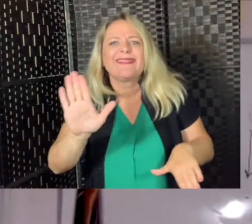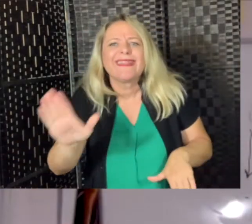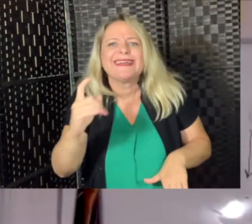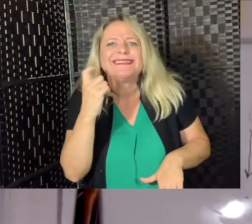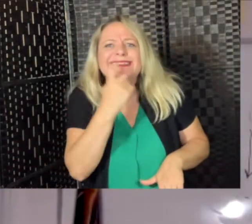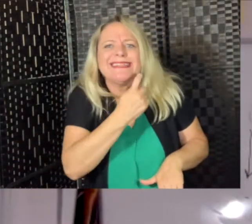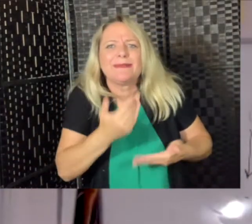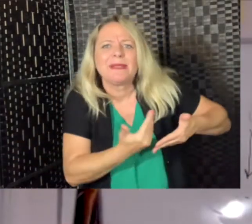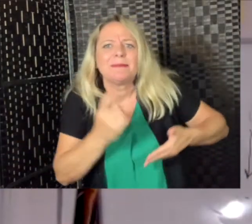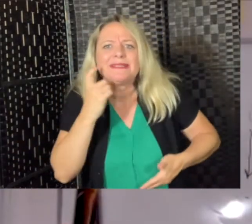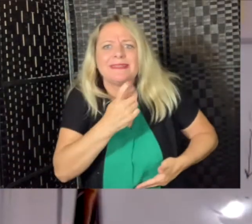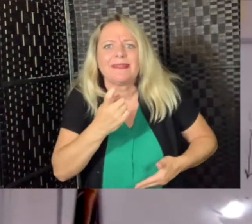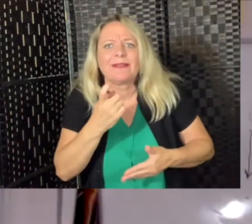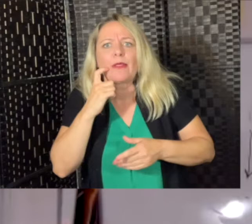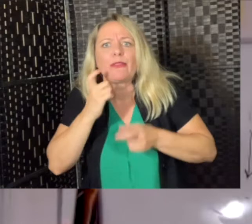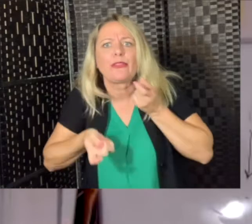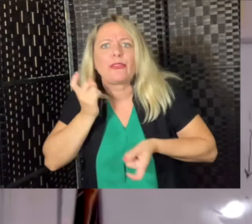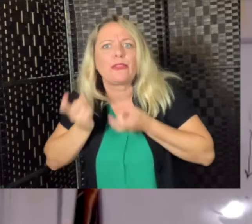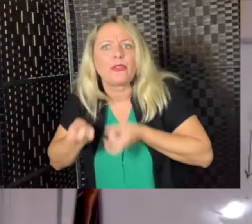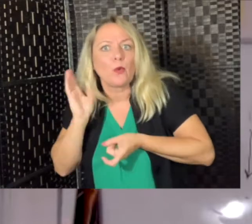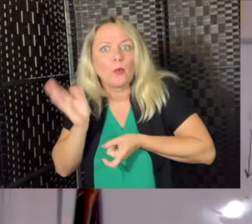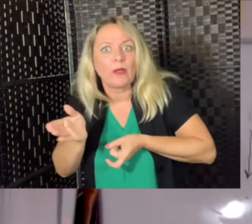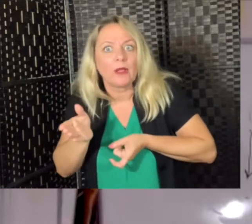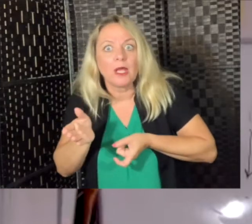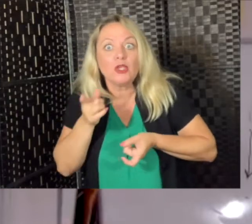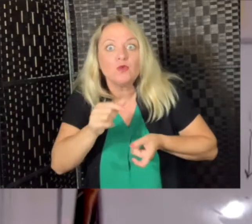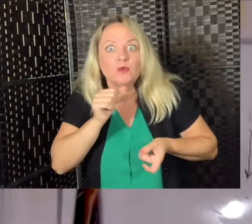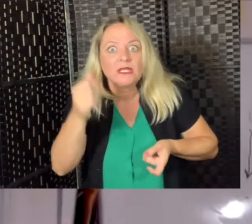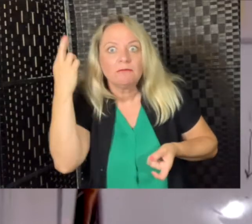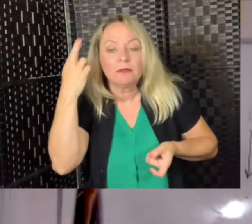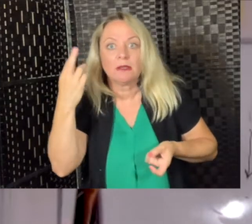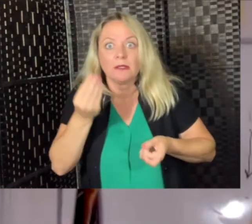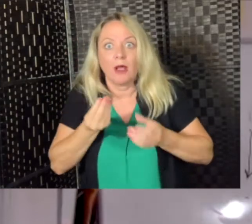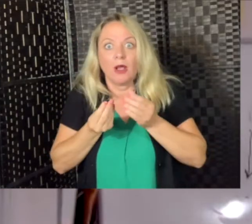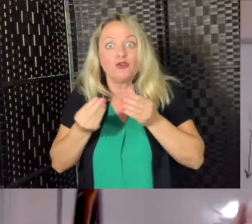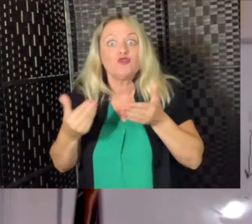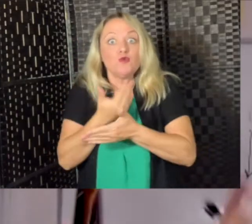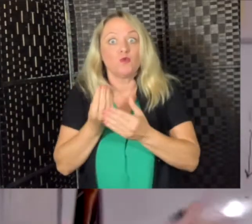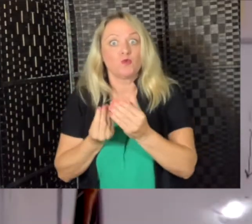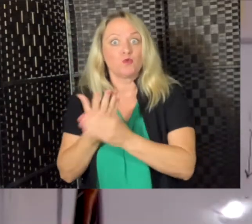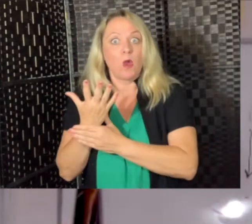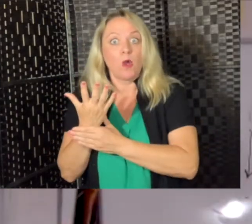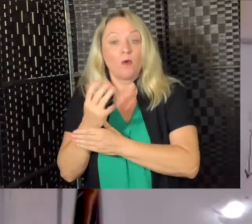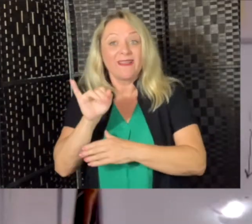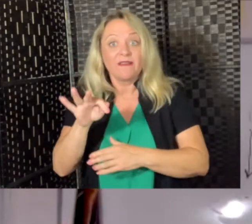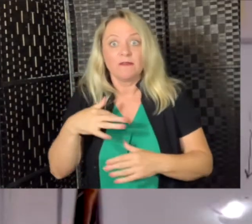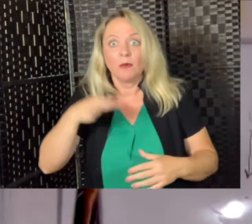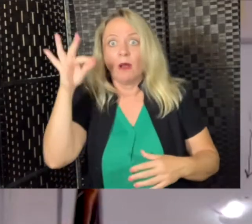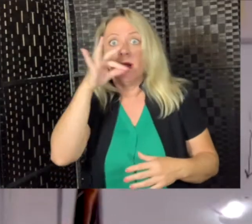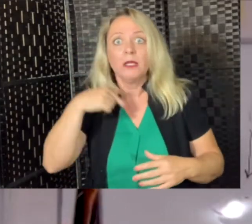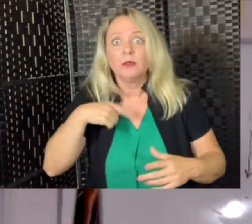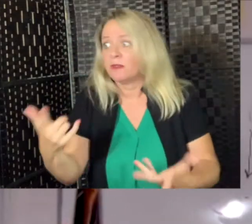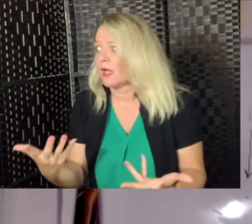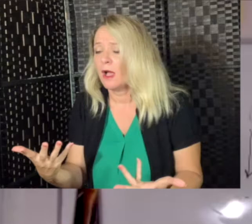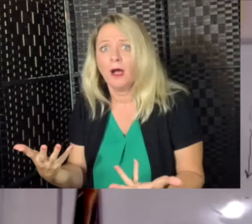come in, we'd be worried, right? We'd be running around trying to glue the little baby teeth back in again.